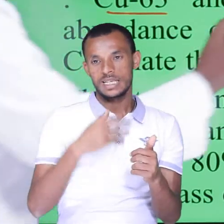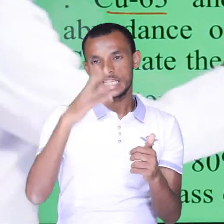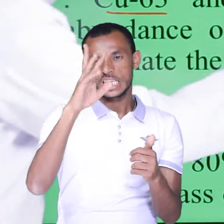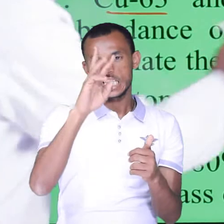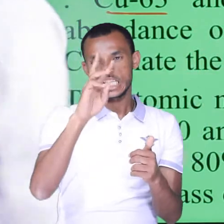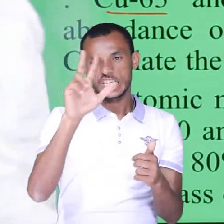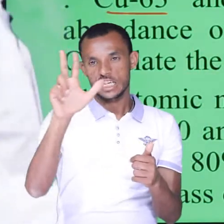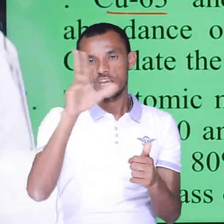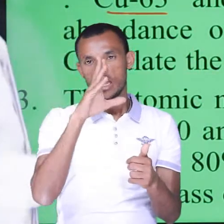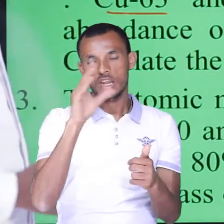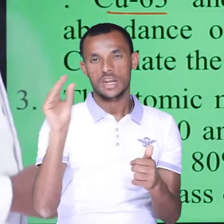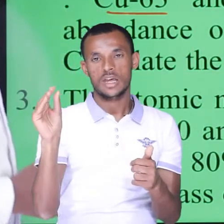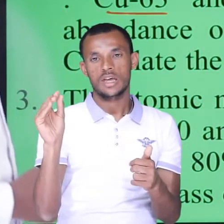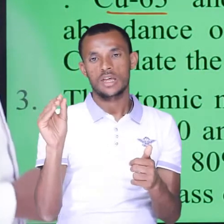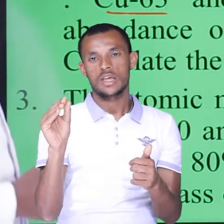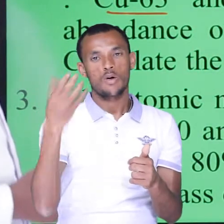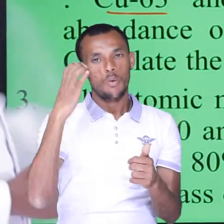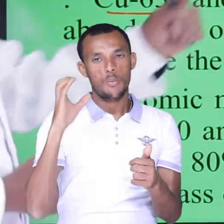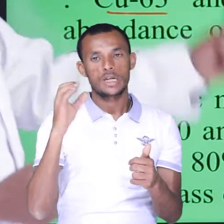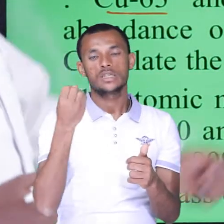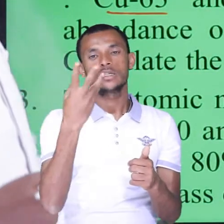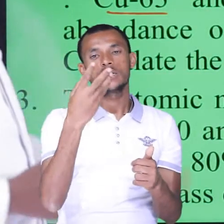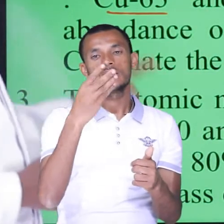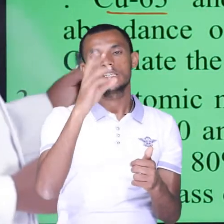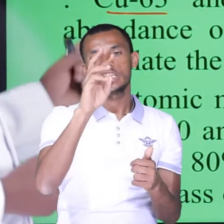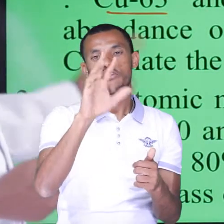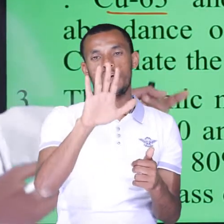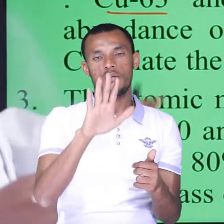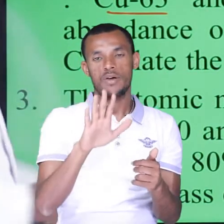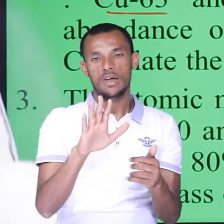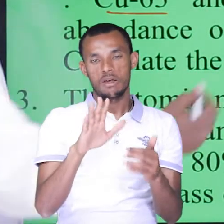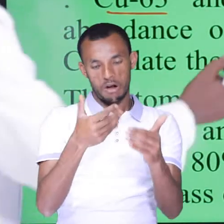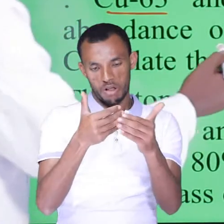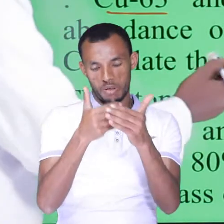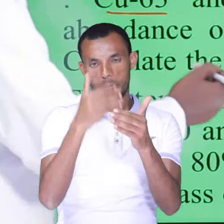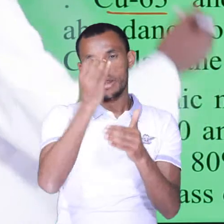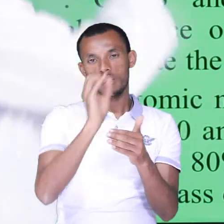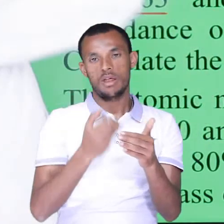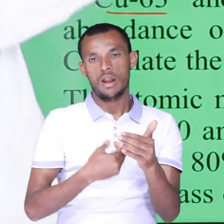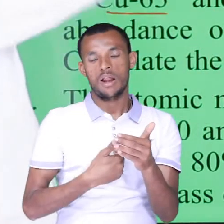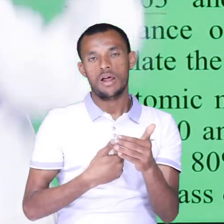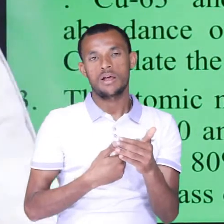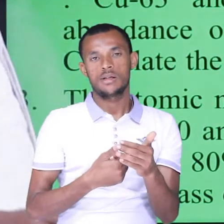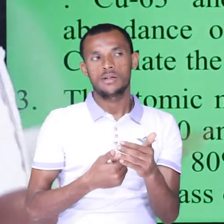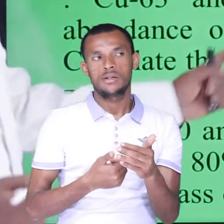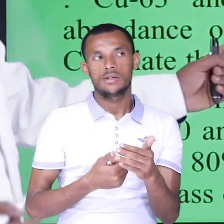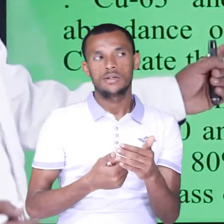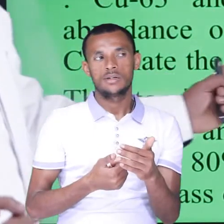63 and copper 65, with relative percentage abundance of